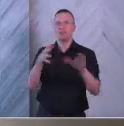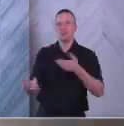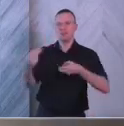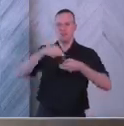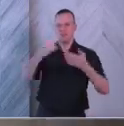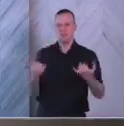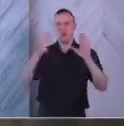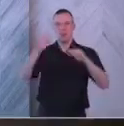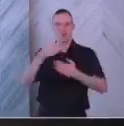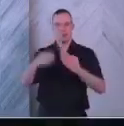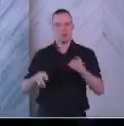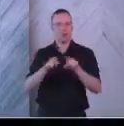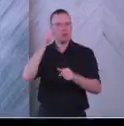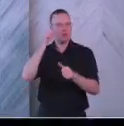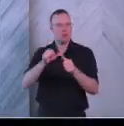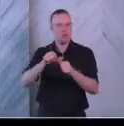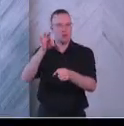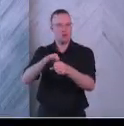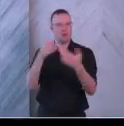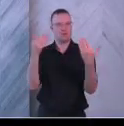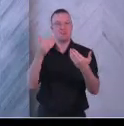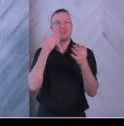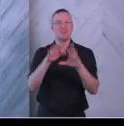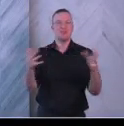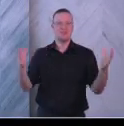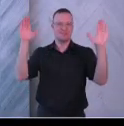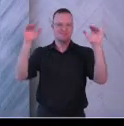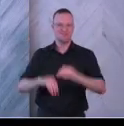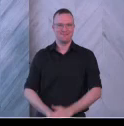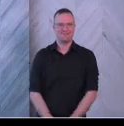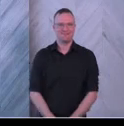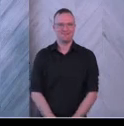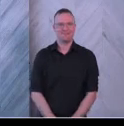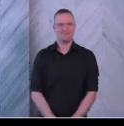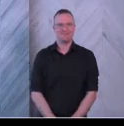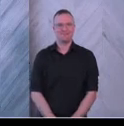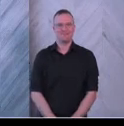Have a wonderful weekend, and remember to vote. Thank you so much.